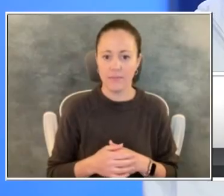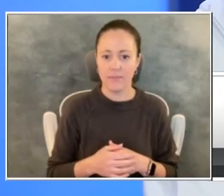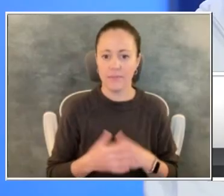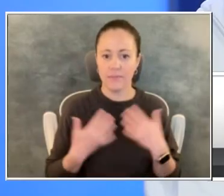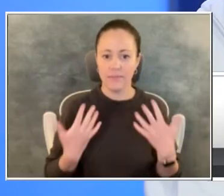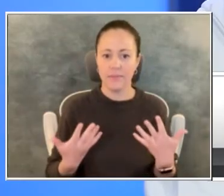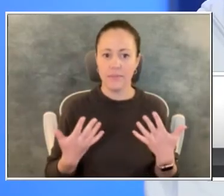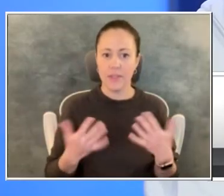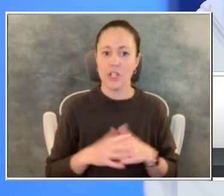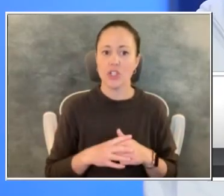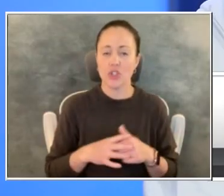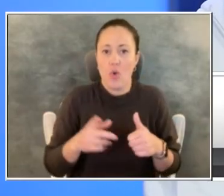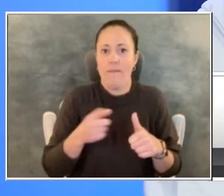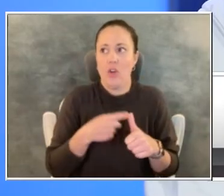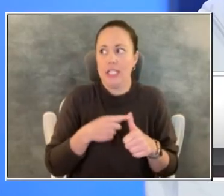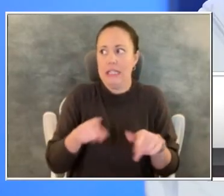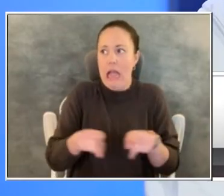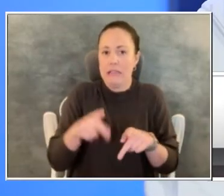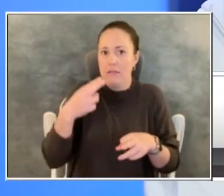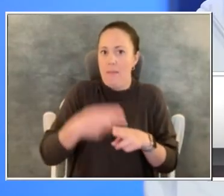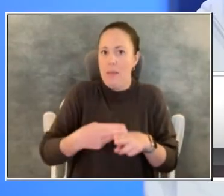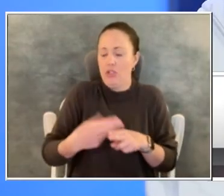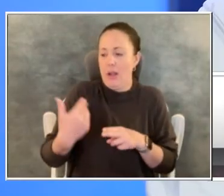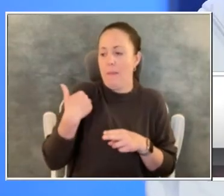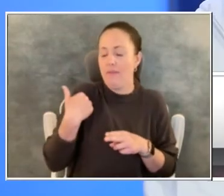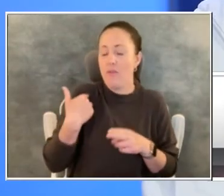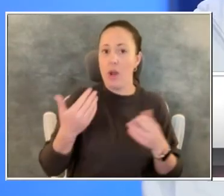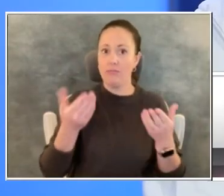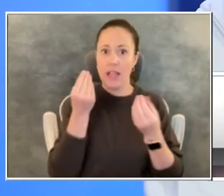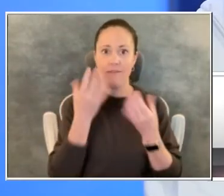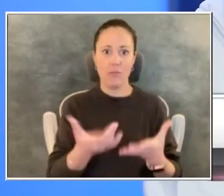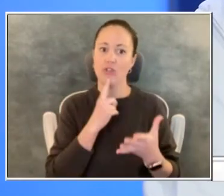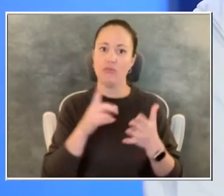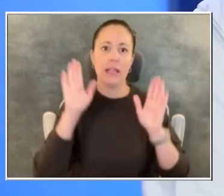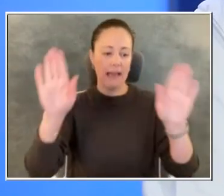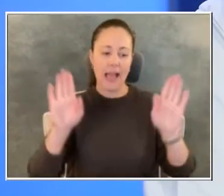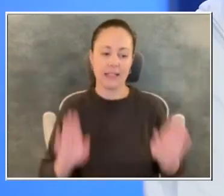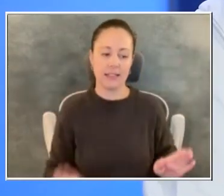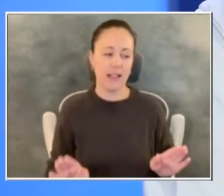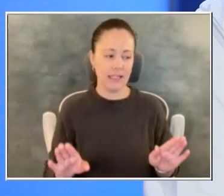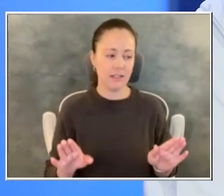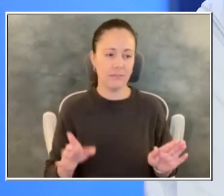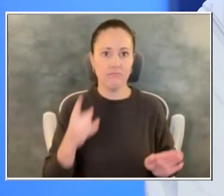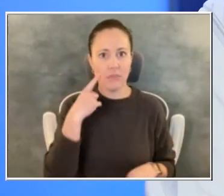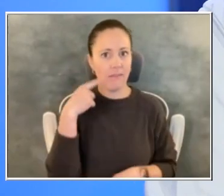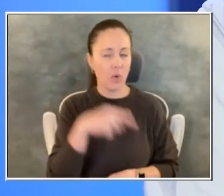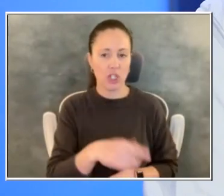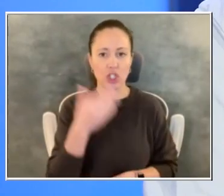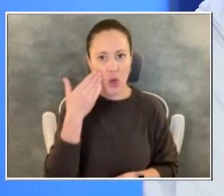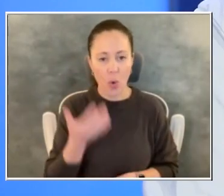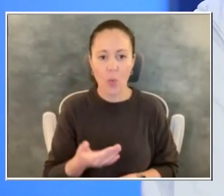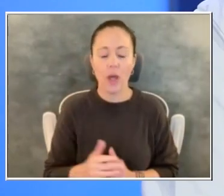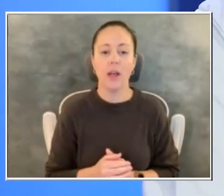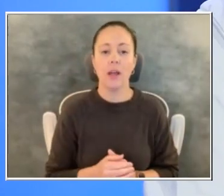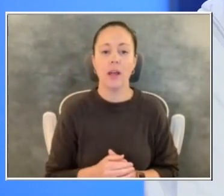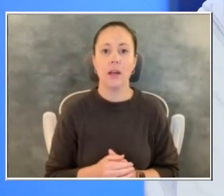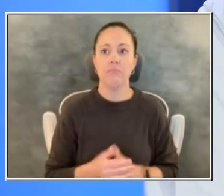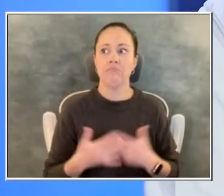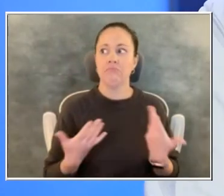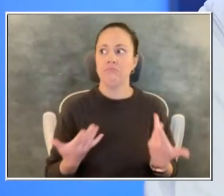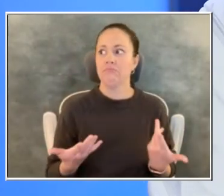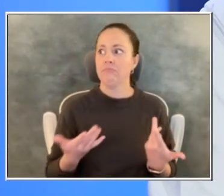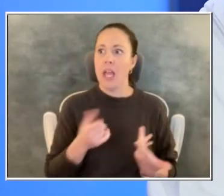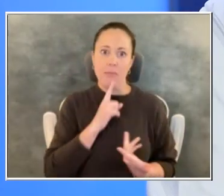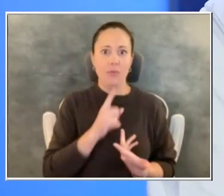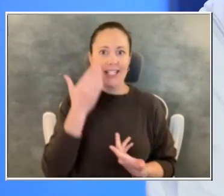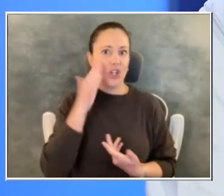having information is really excellent for her to know that this is what her plaque score is, and